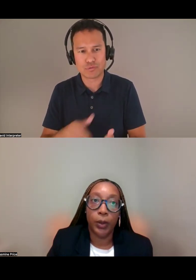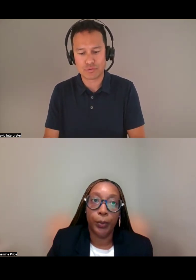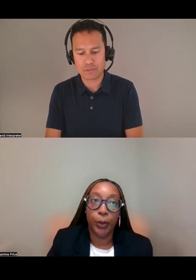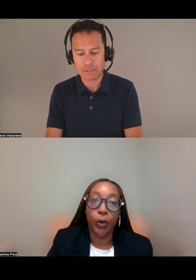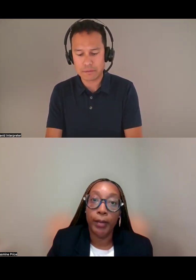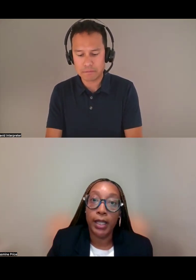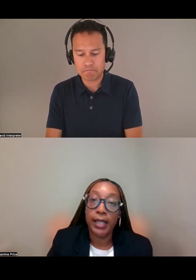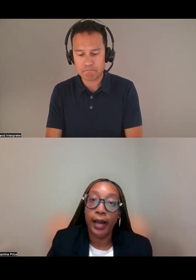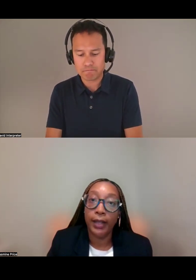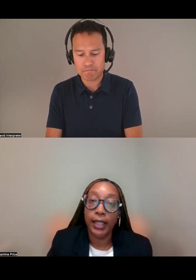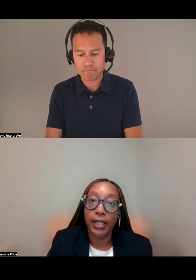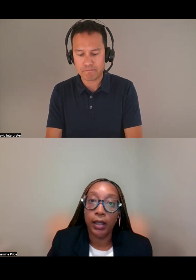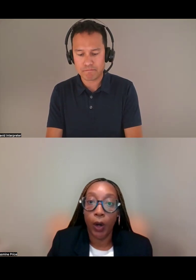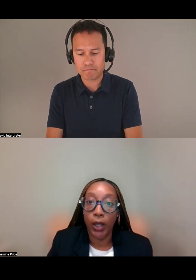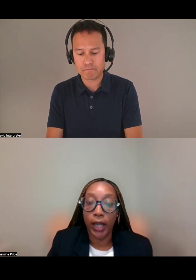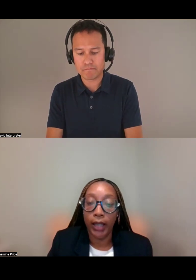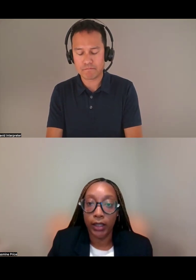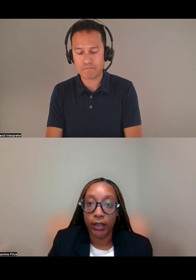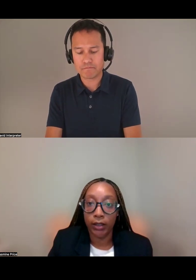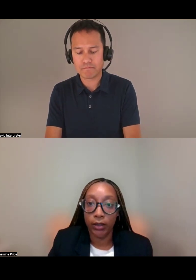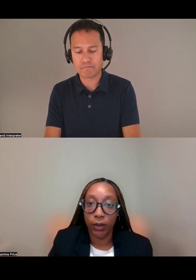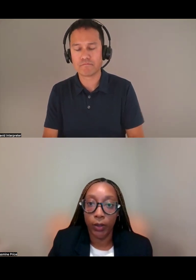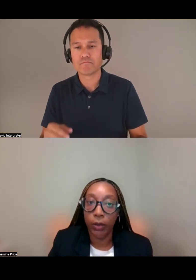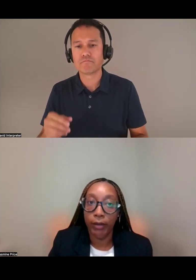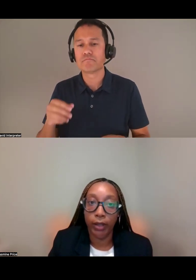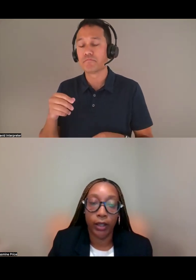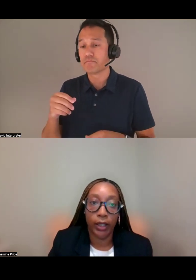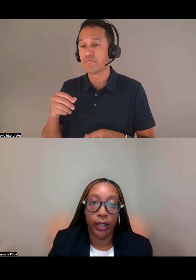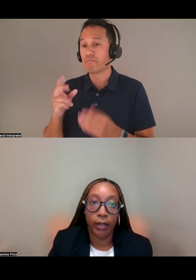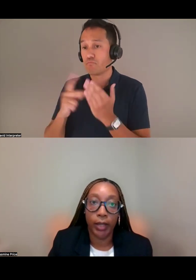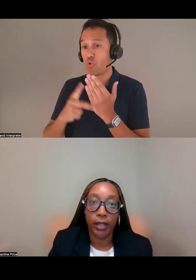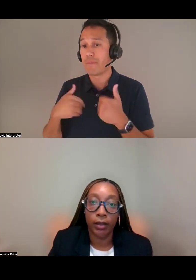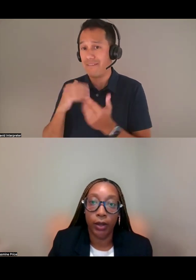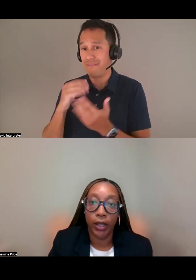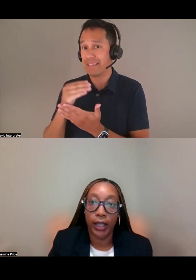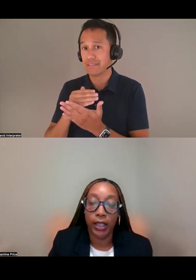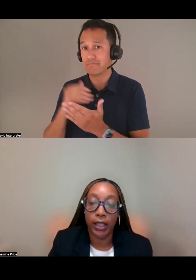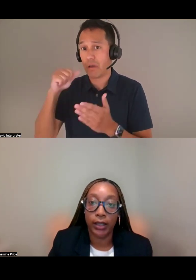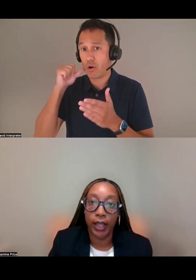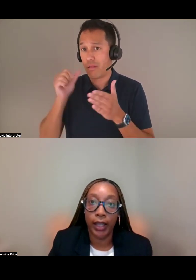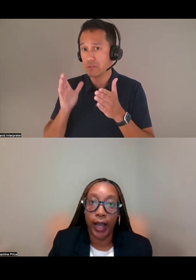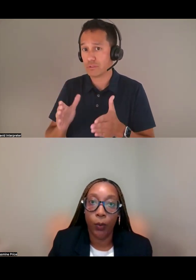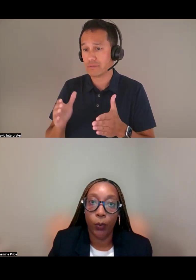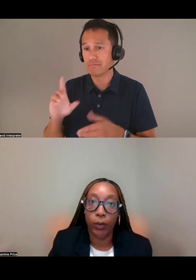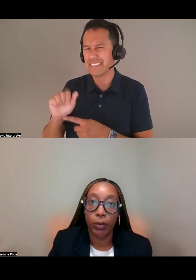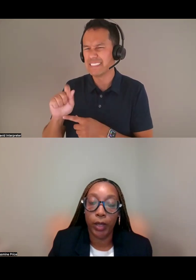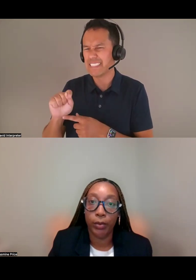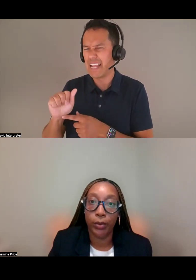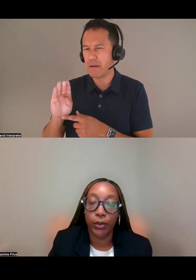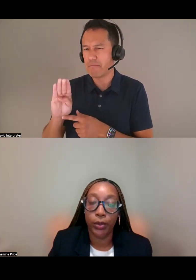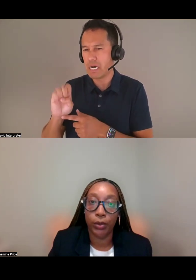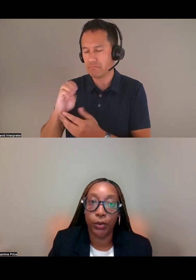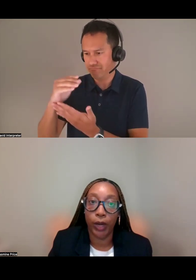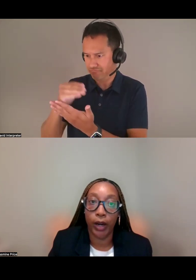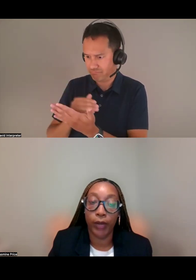So the program does have a list of audiologists. So we do have a database of audiologists that we would be